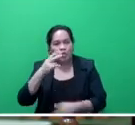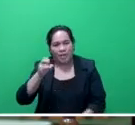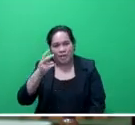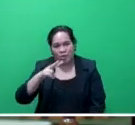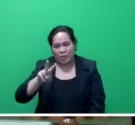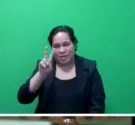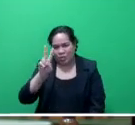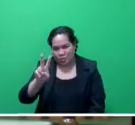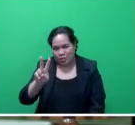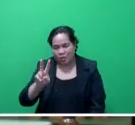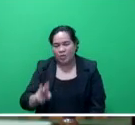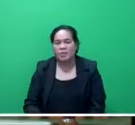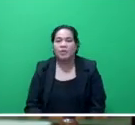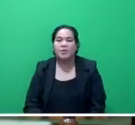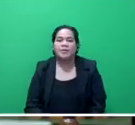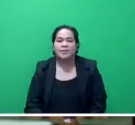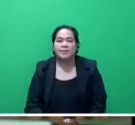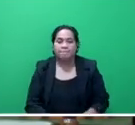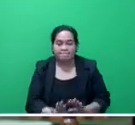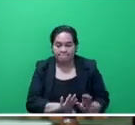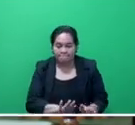Mr. Speaker, sir,